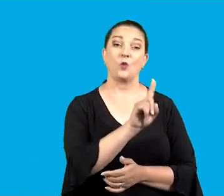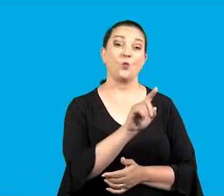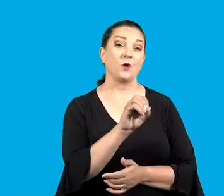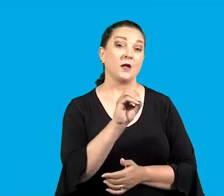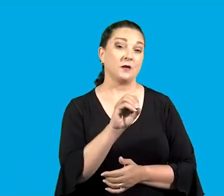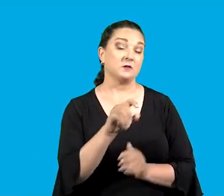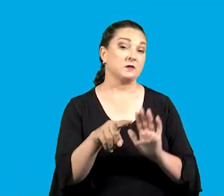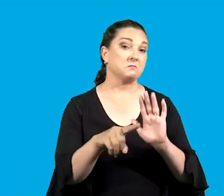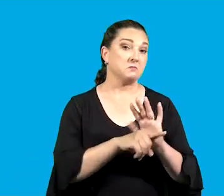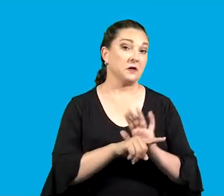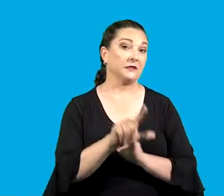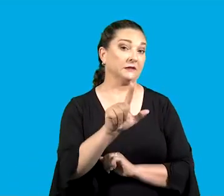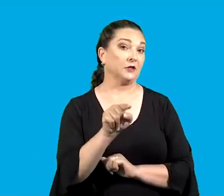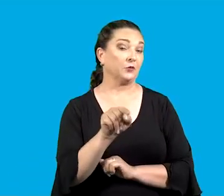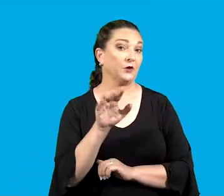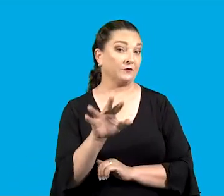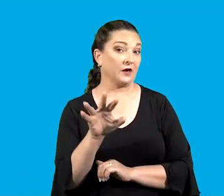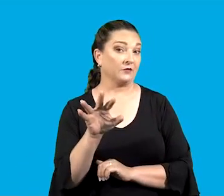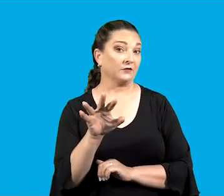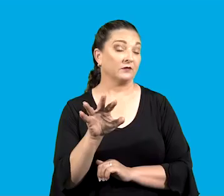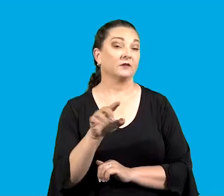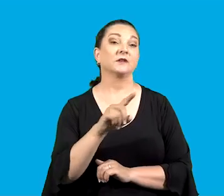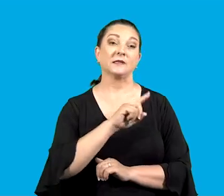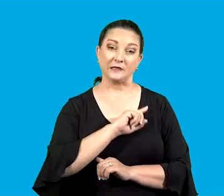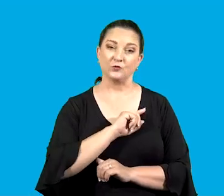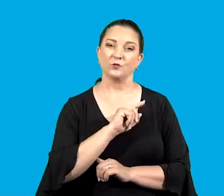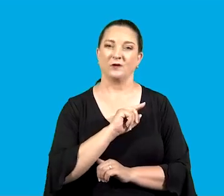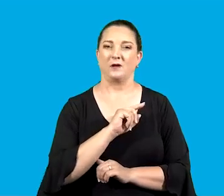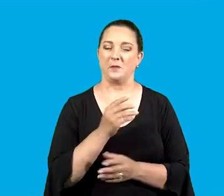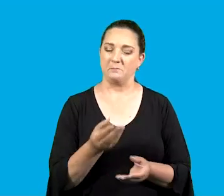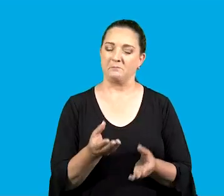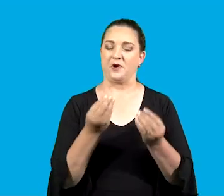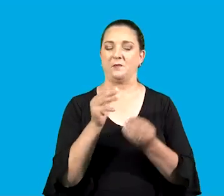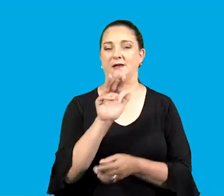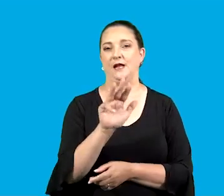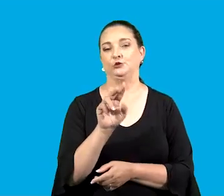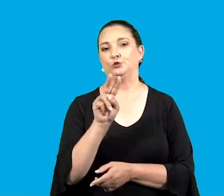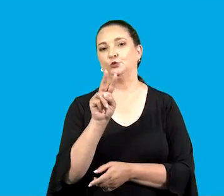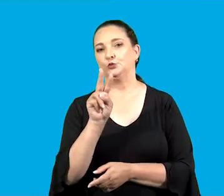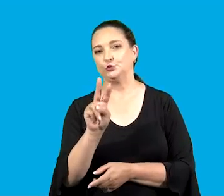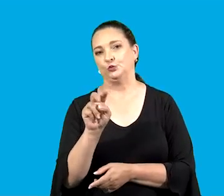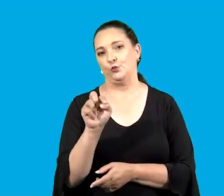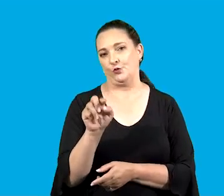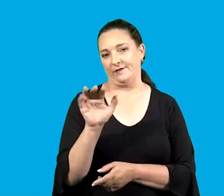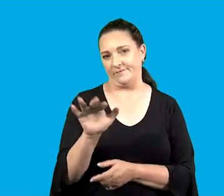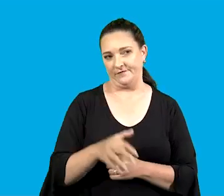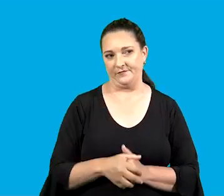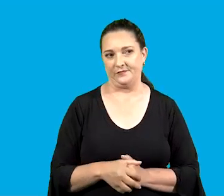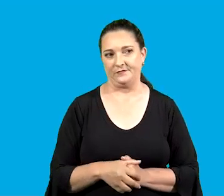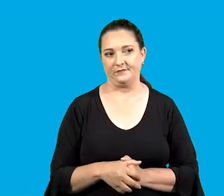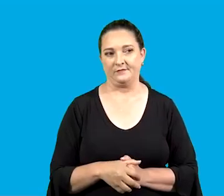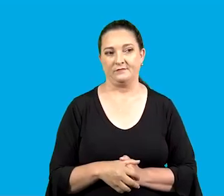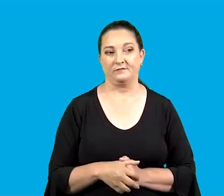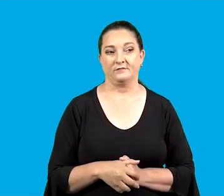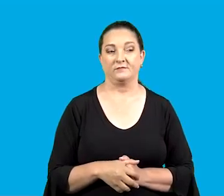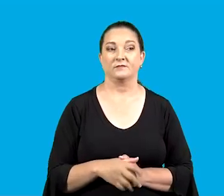minus 7.5, we will only get 92.5. So I'll then come and I'll then say